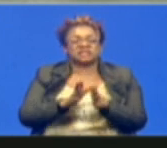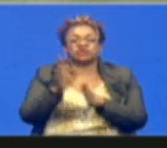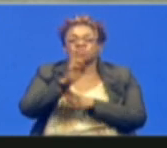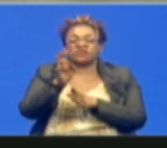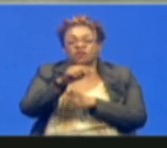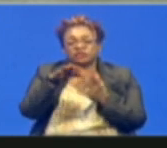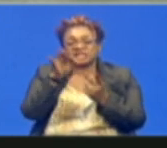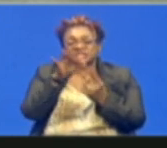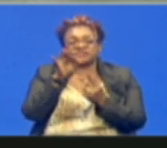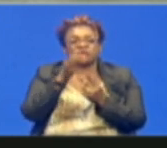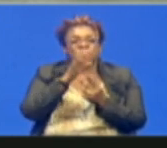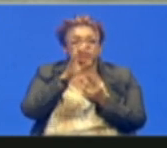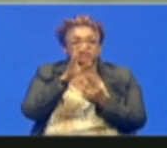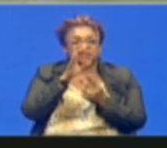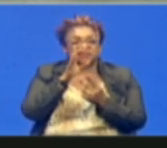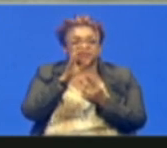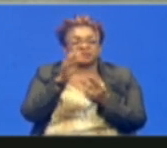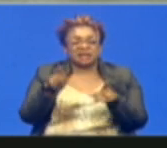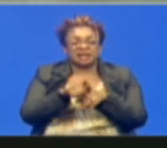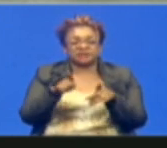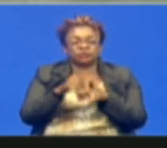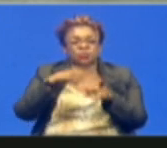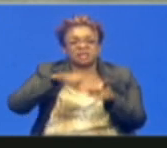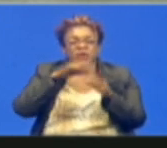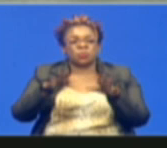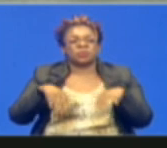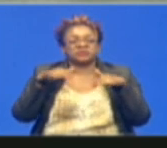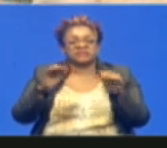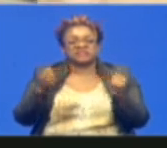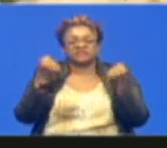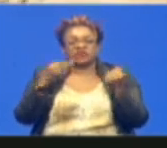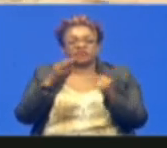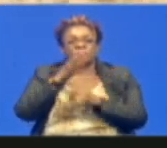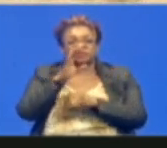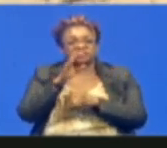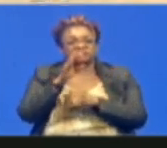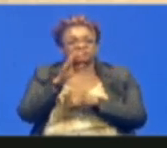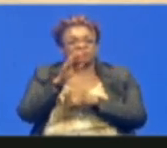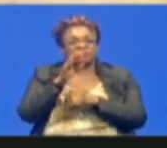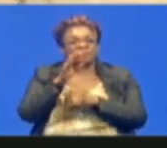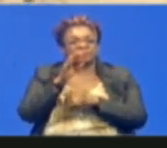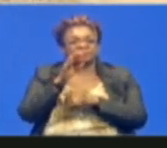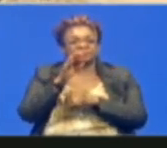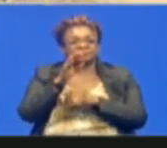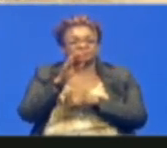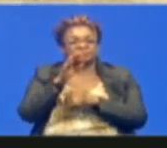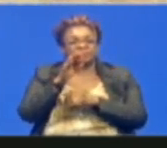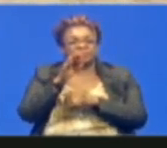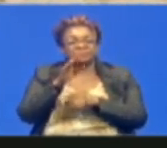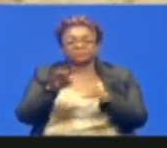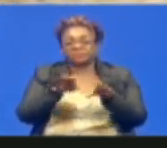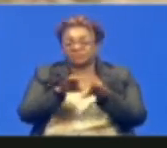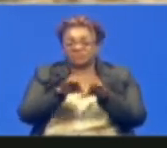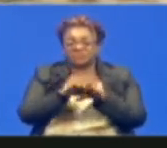water sources pending confirmatory report on the safety of the water." The pipeline, which costs